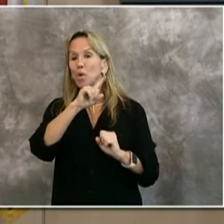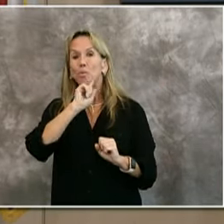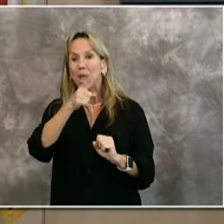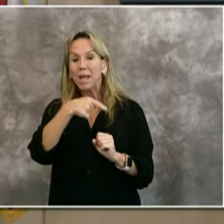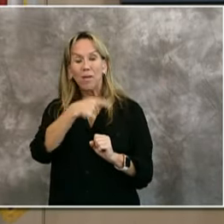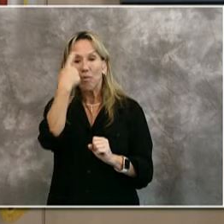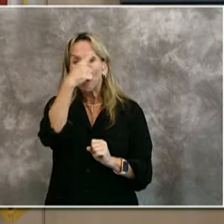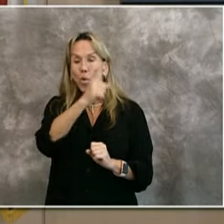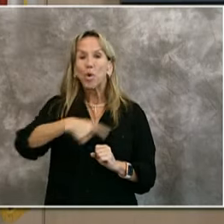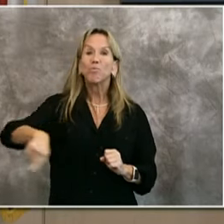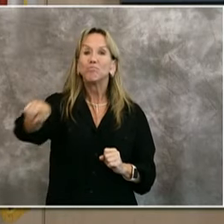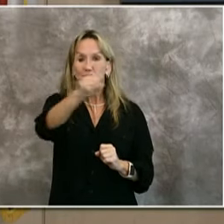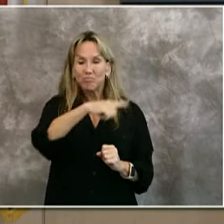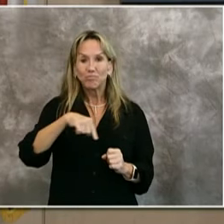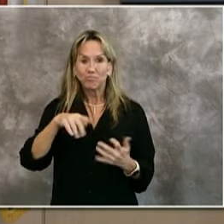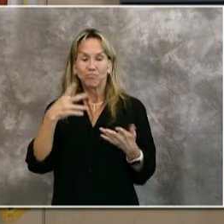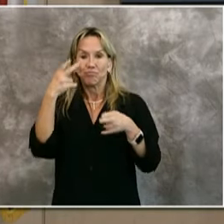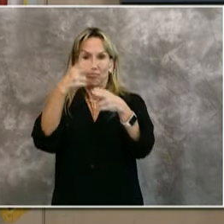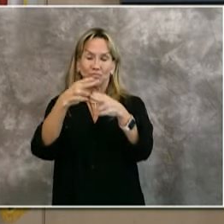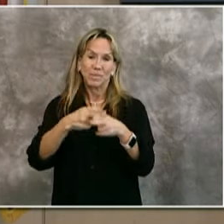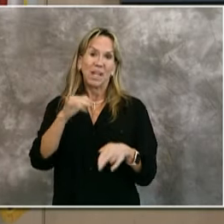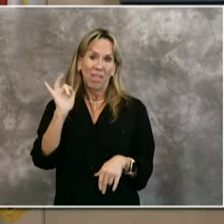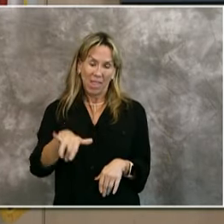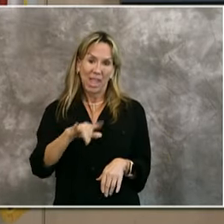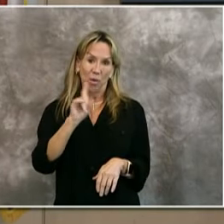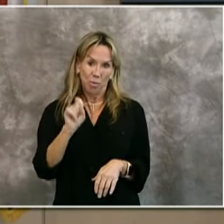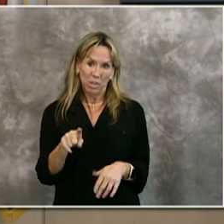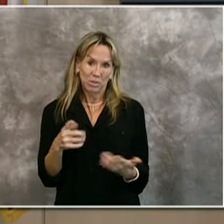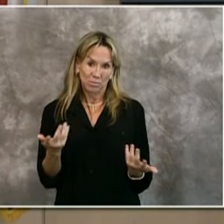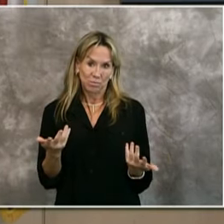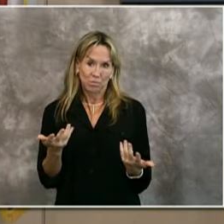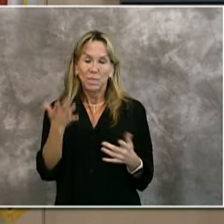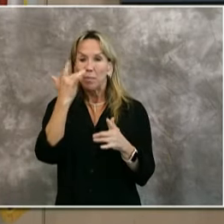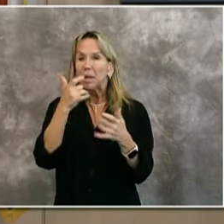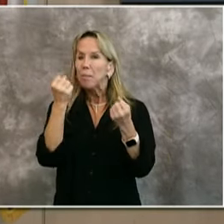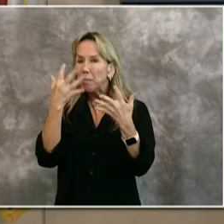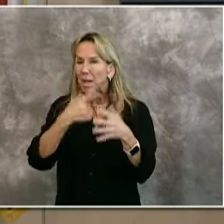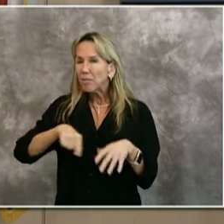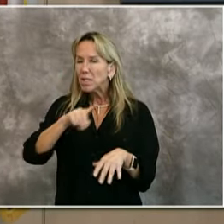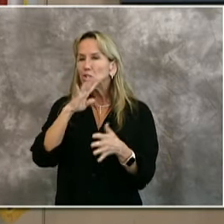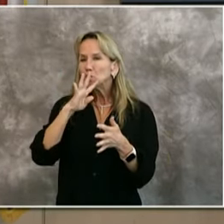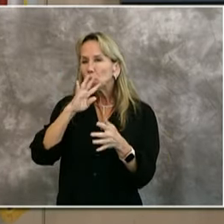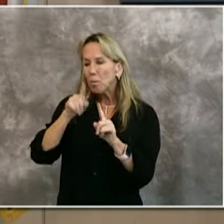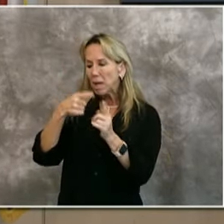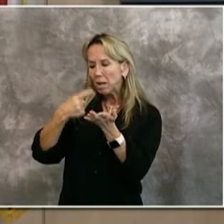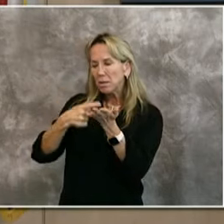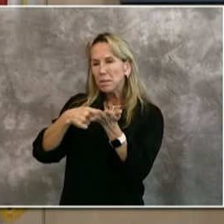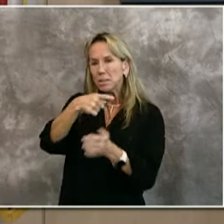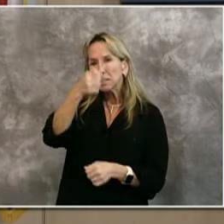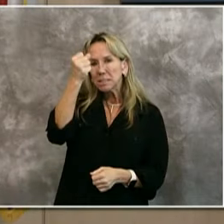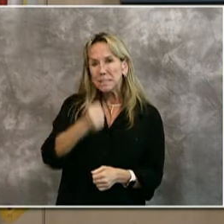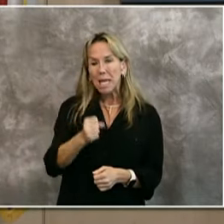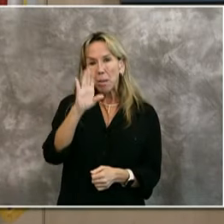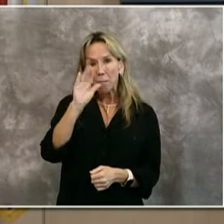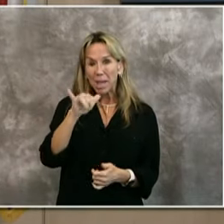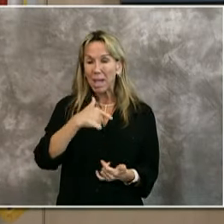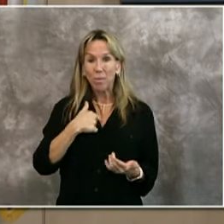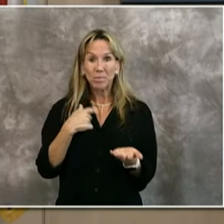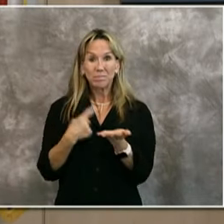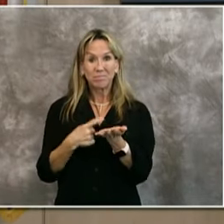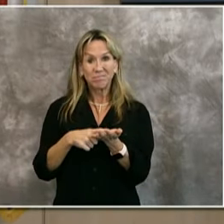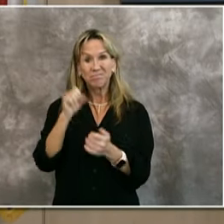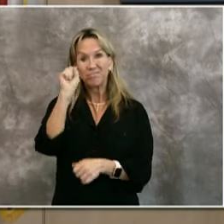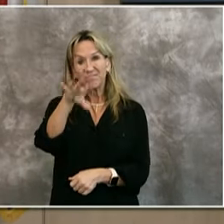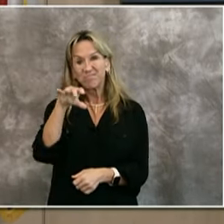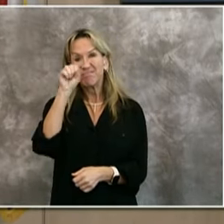the public. We certainly have been mentioning the disproportionate impact in the South Bay for over a month and a half here at